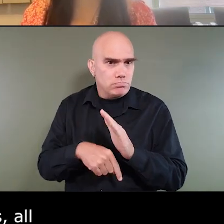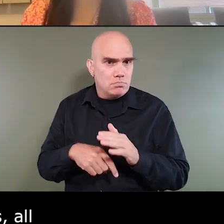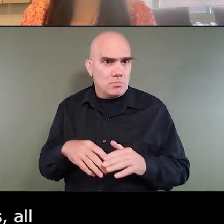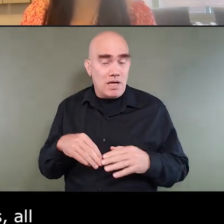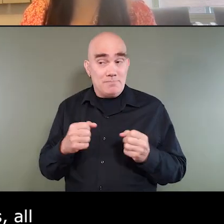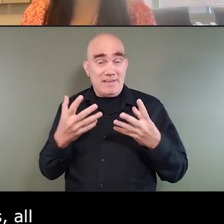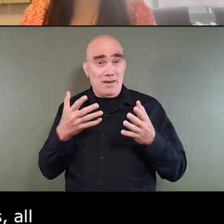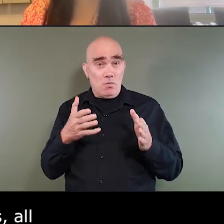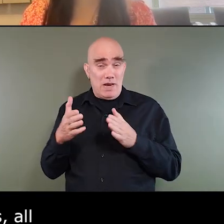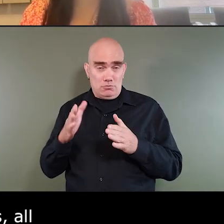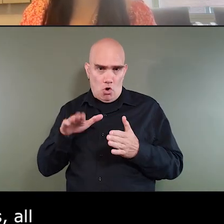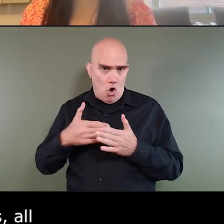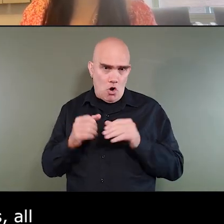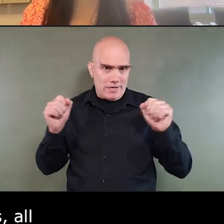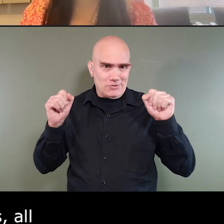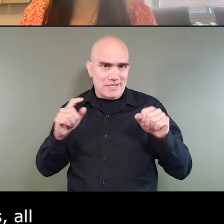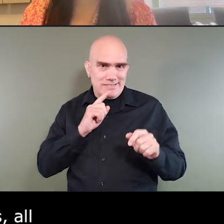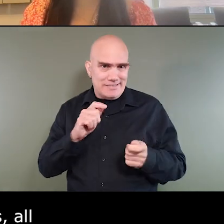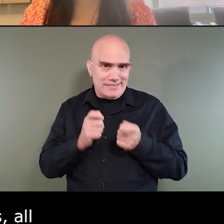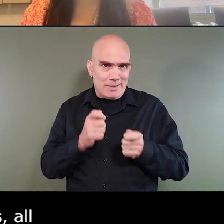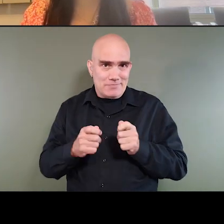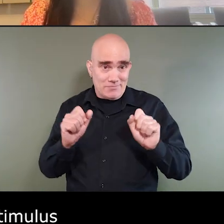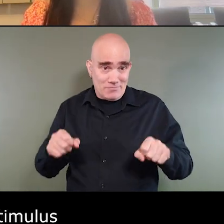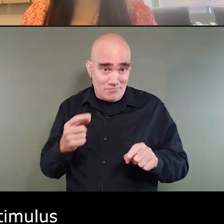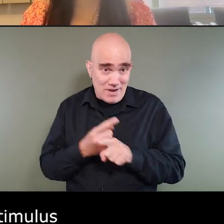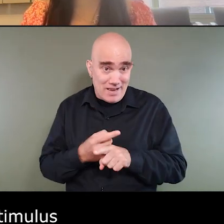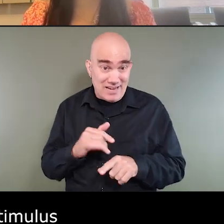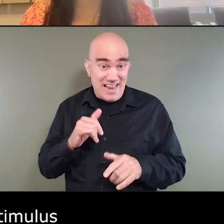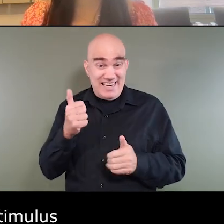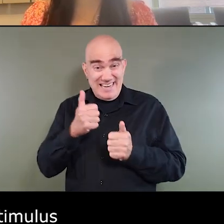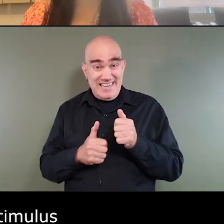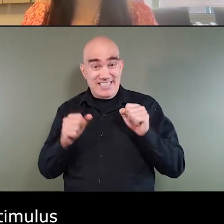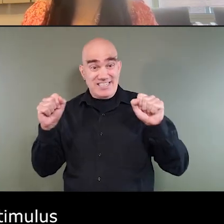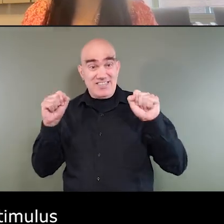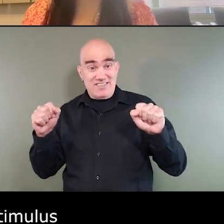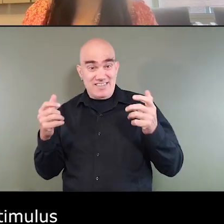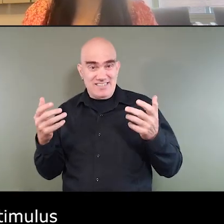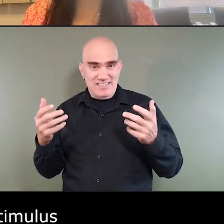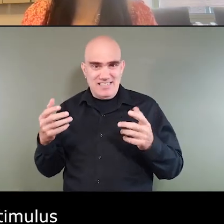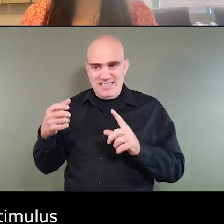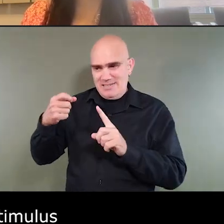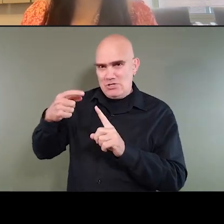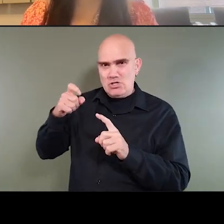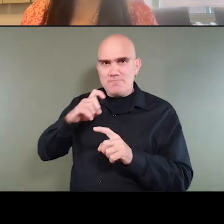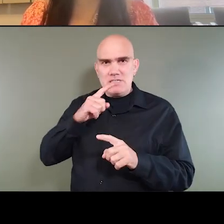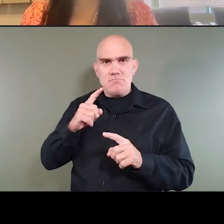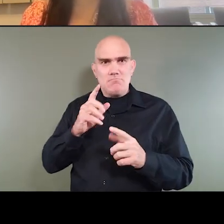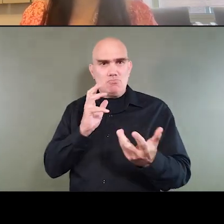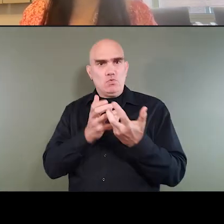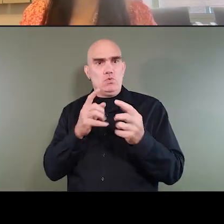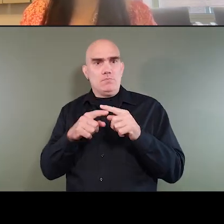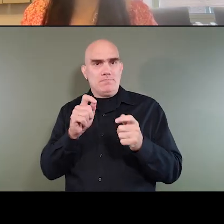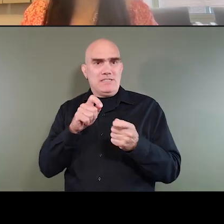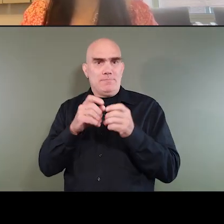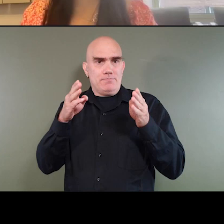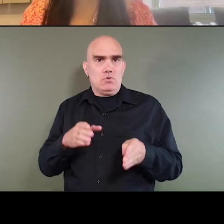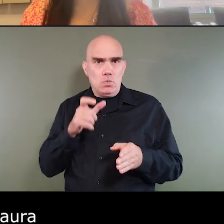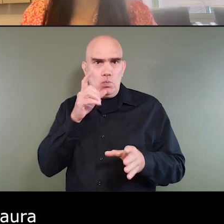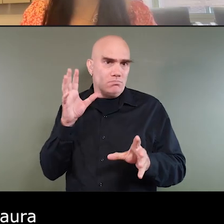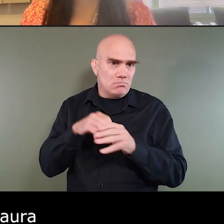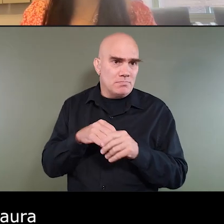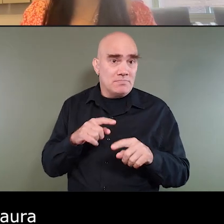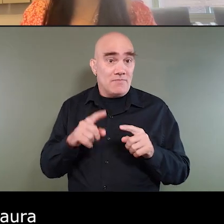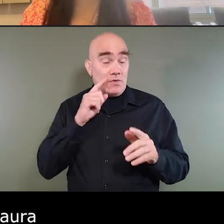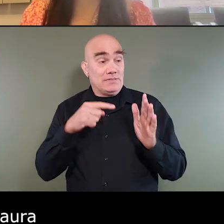detail. In many ways, all exercise is adaptive, right? Like each exercise stimulus ought to be suited for the particular person who's engaging.